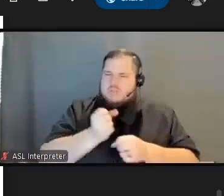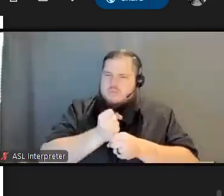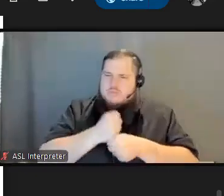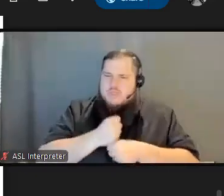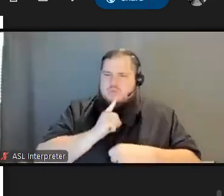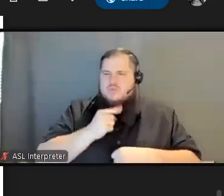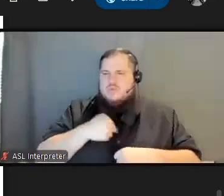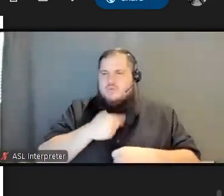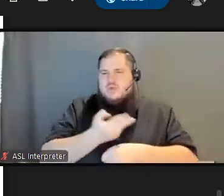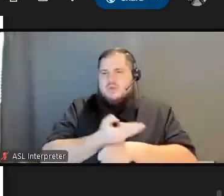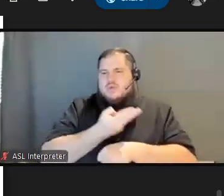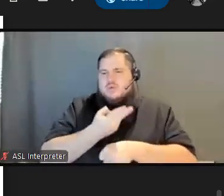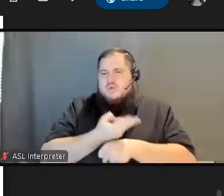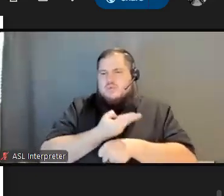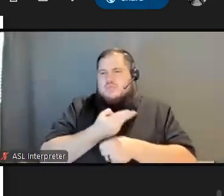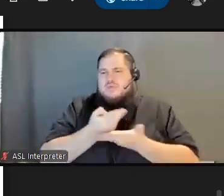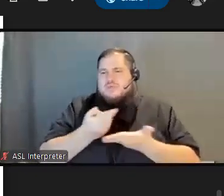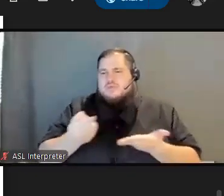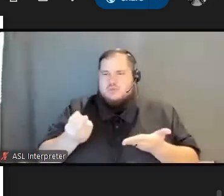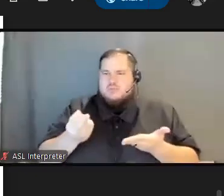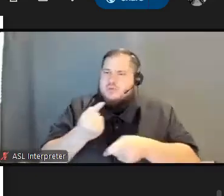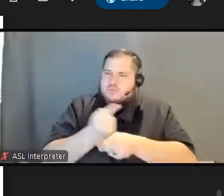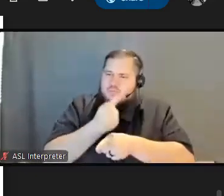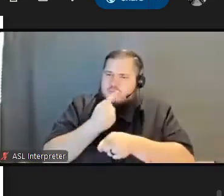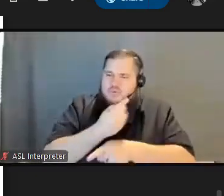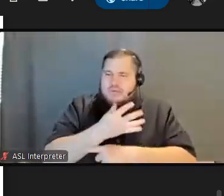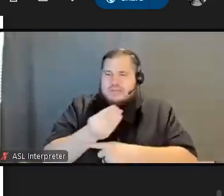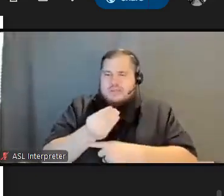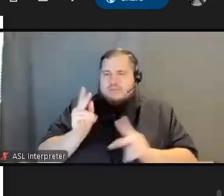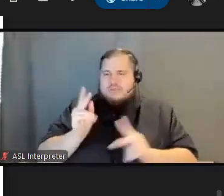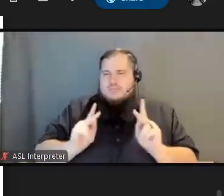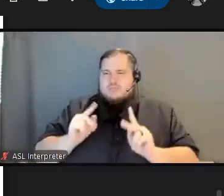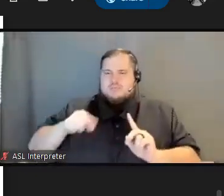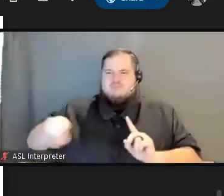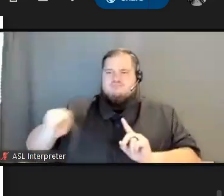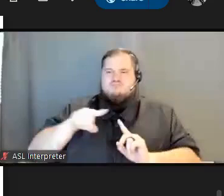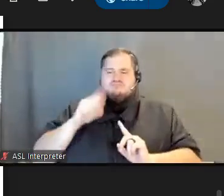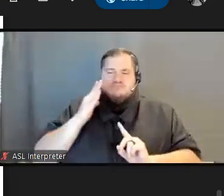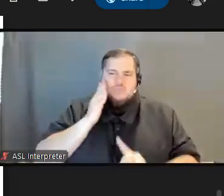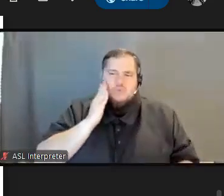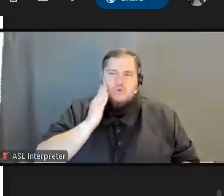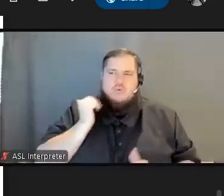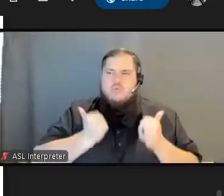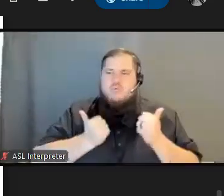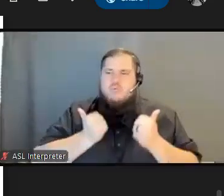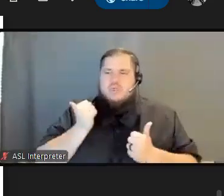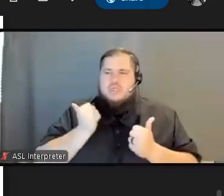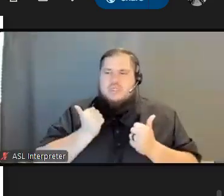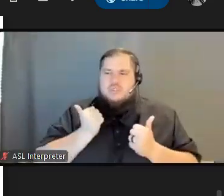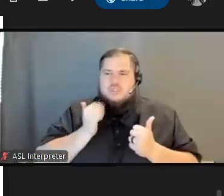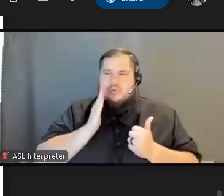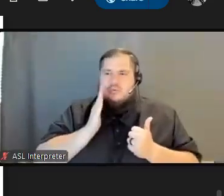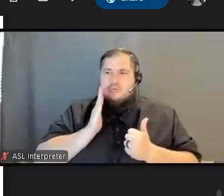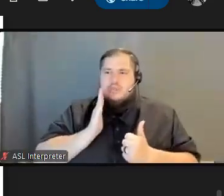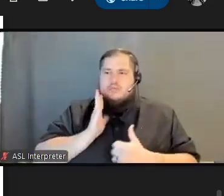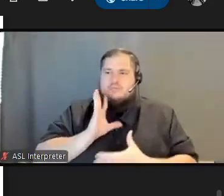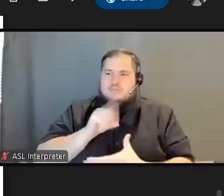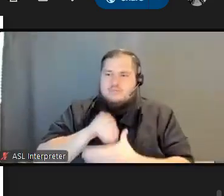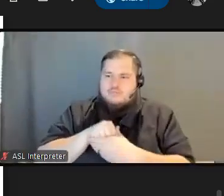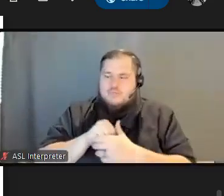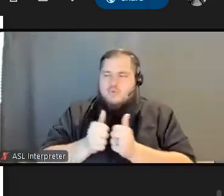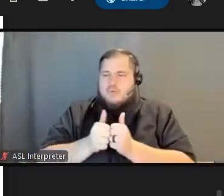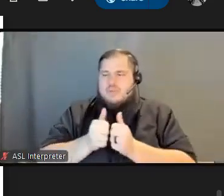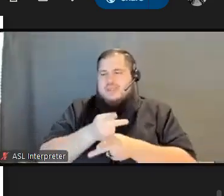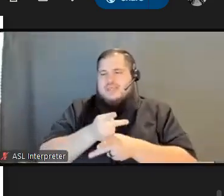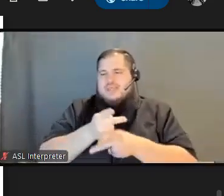just want to make sure that we're using resources appropriately and that people know at which points they're going to be engaging with a care coordinator.